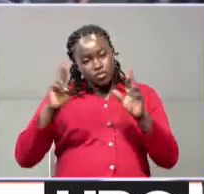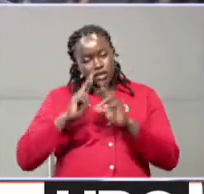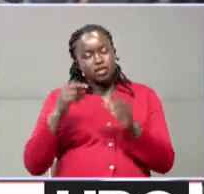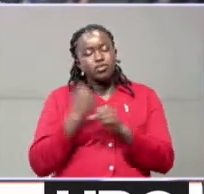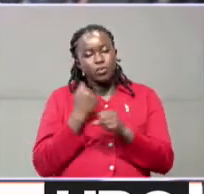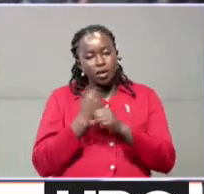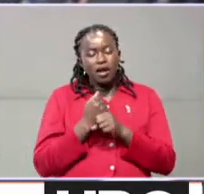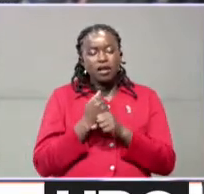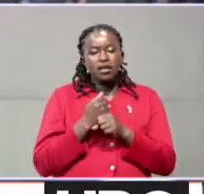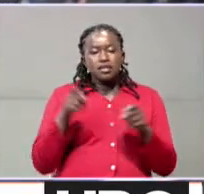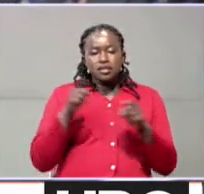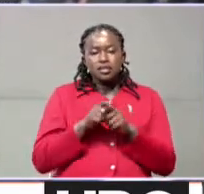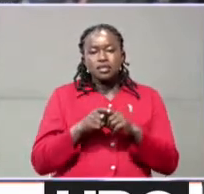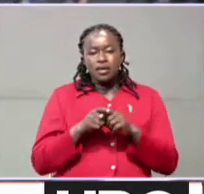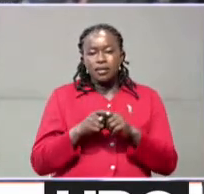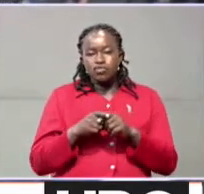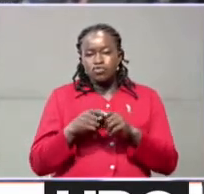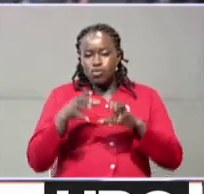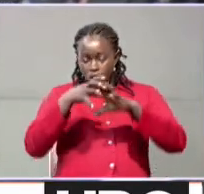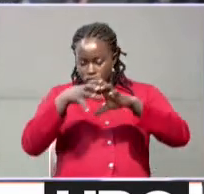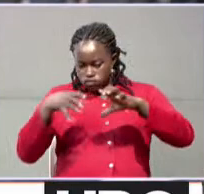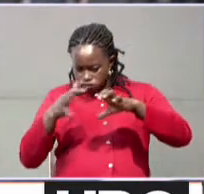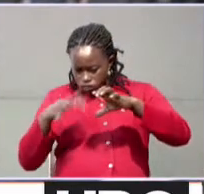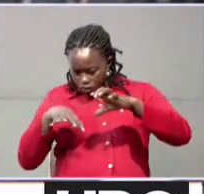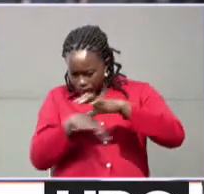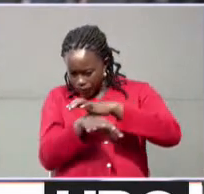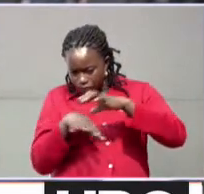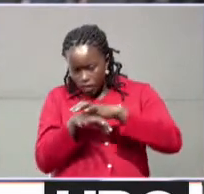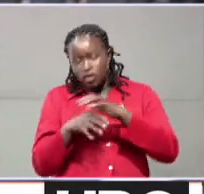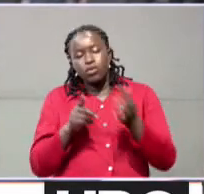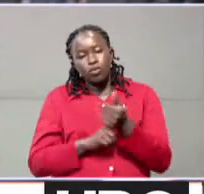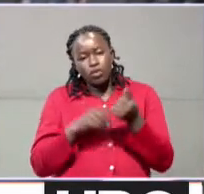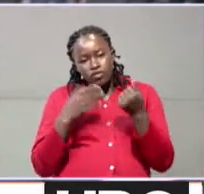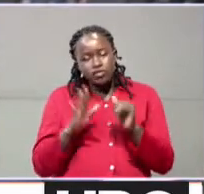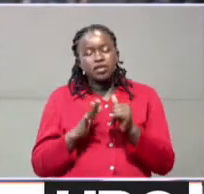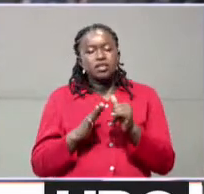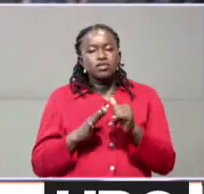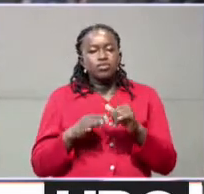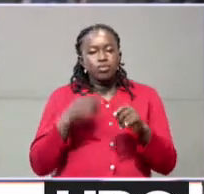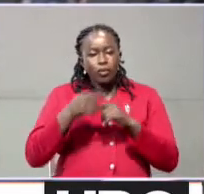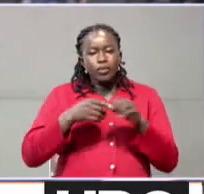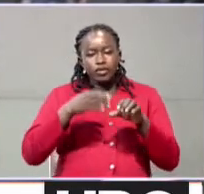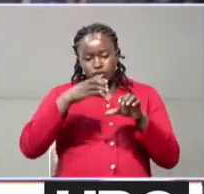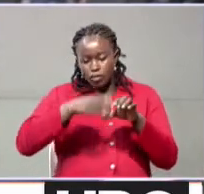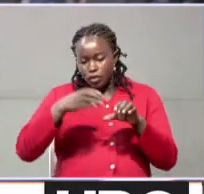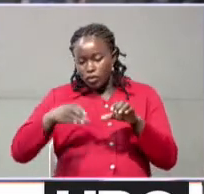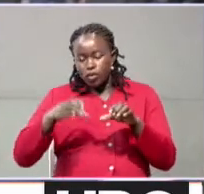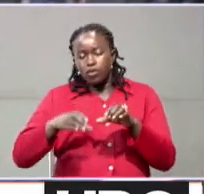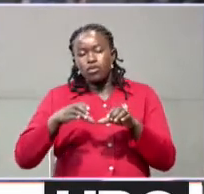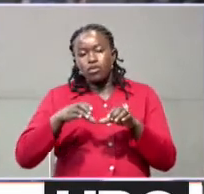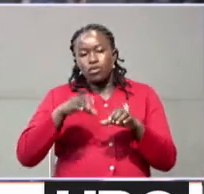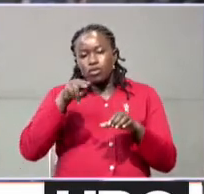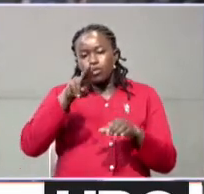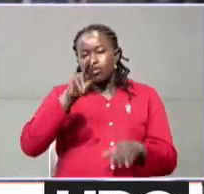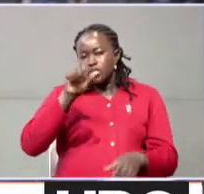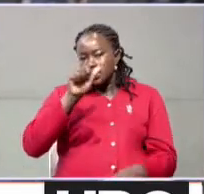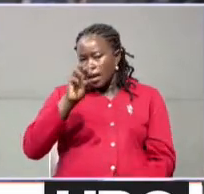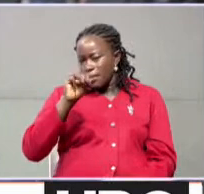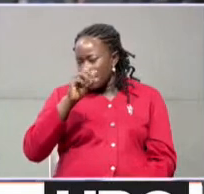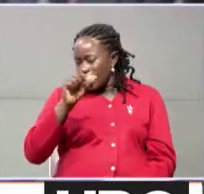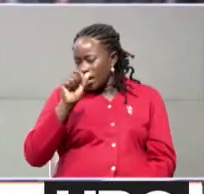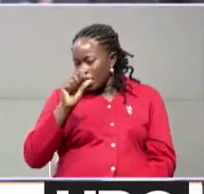caravans have been mobilized to work on osamaga bridge on fumble road